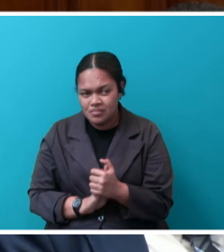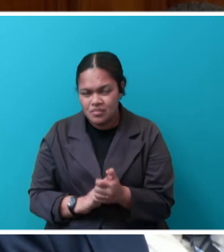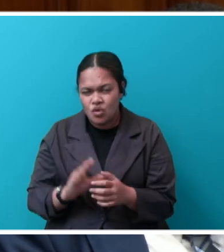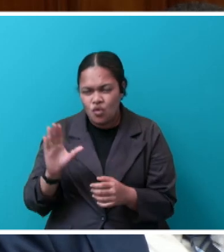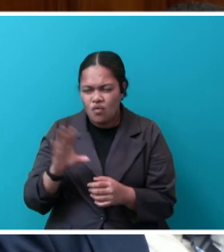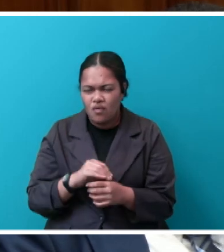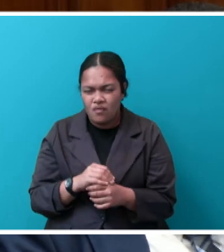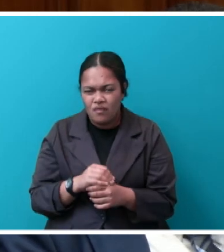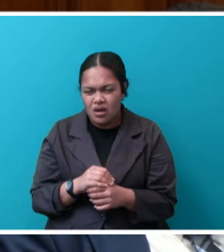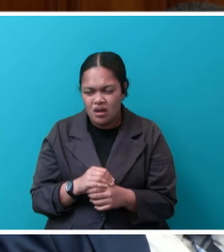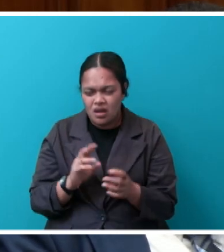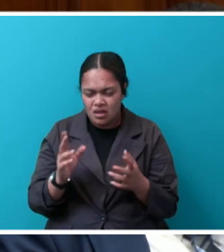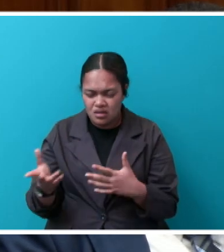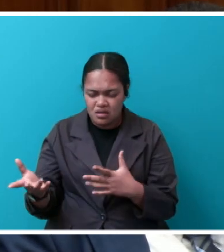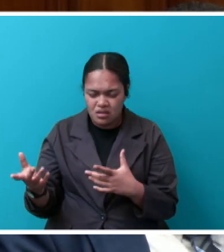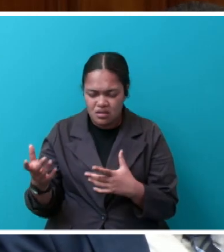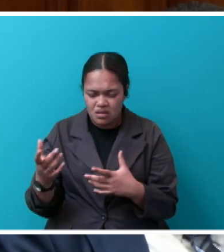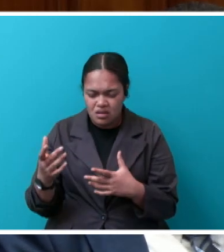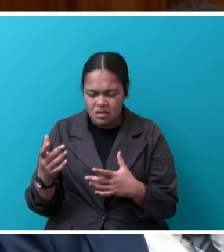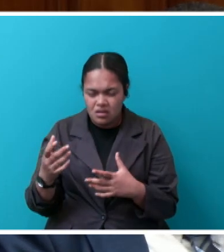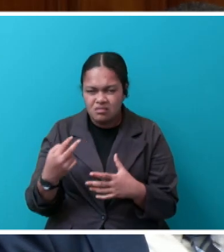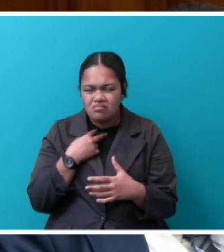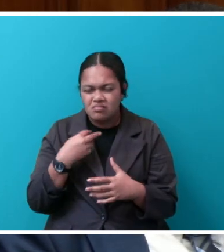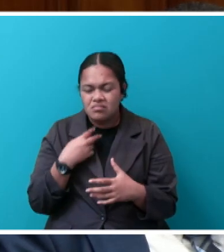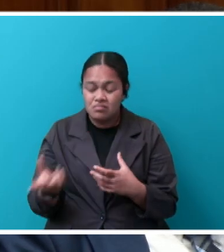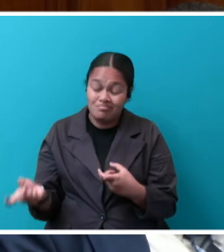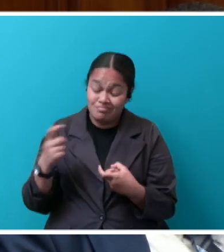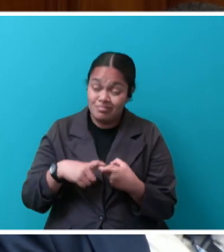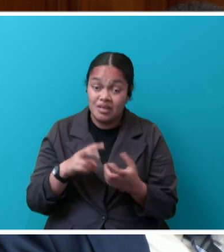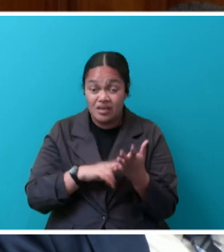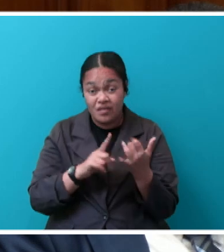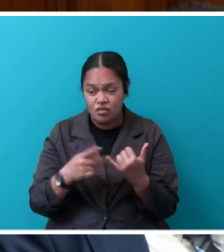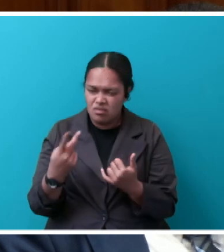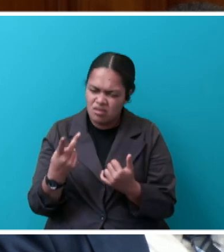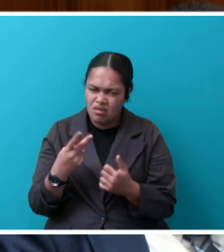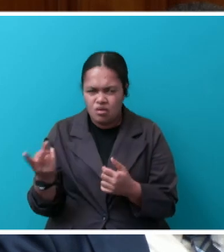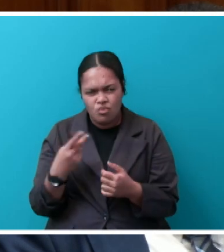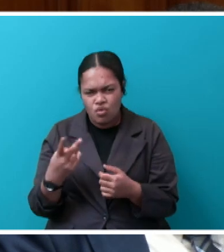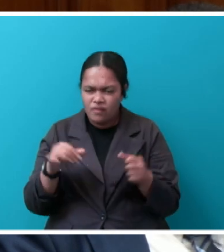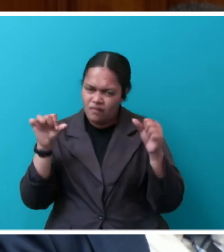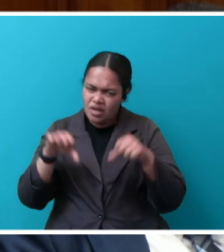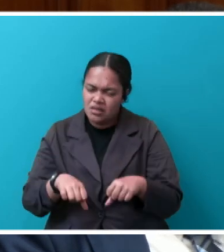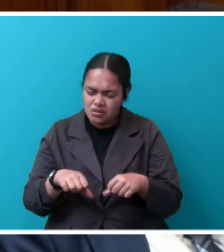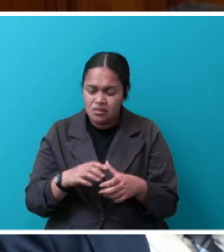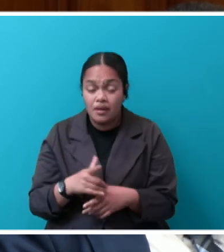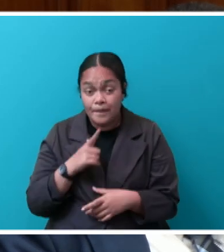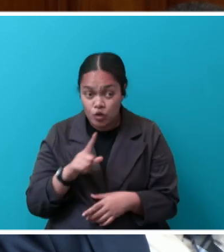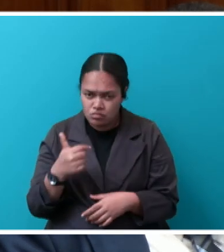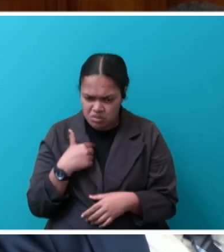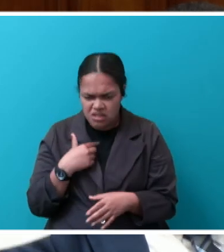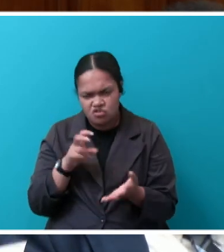into FNU. But we both failed because I was removed